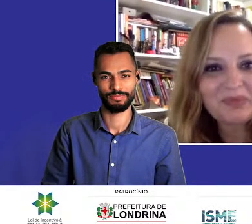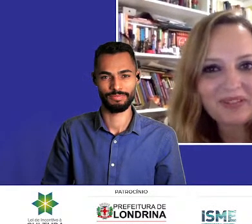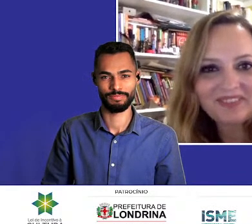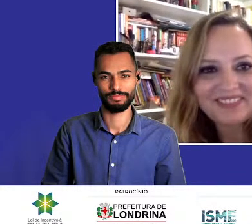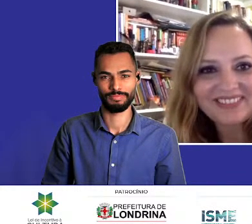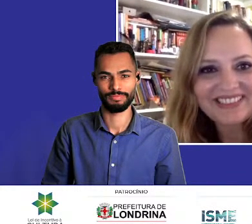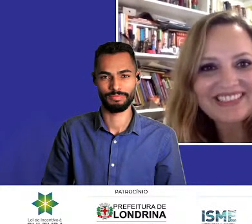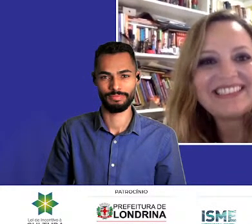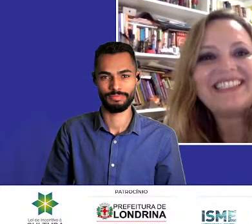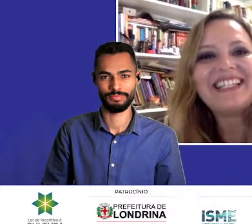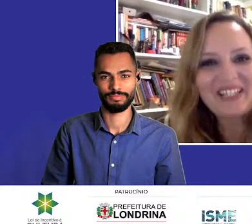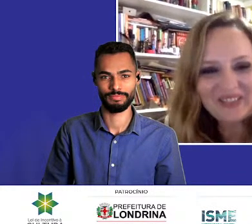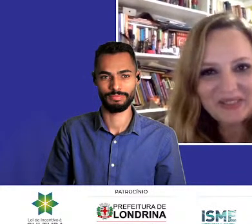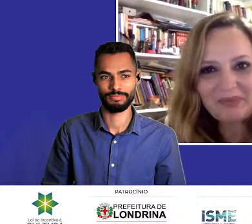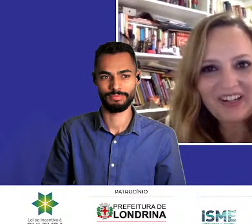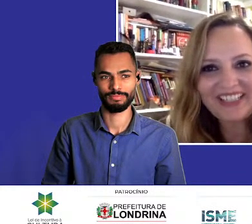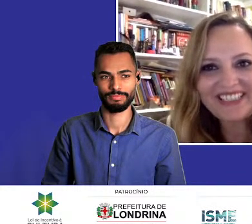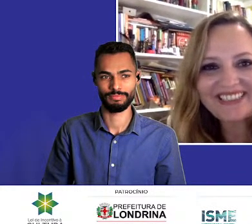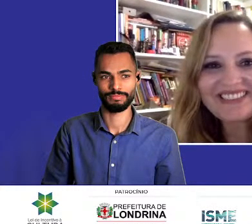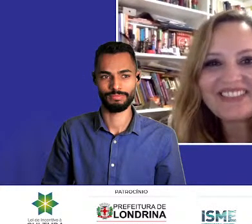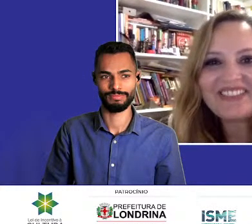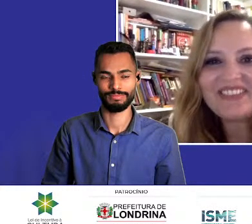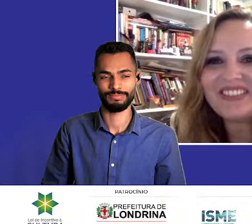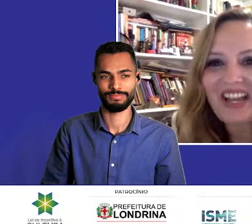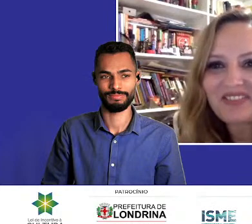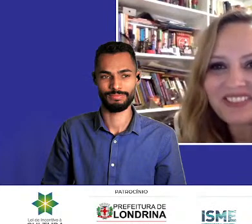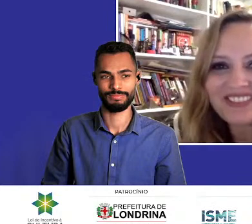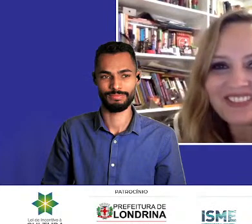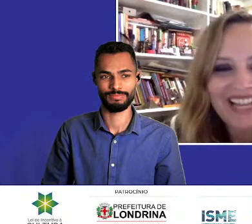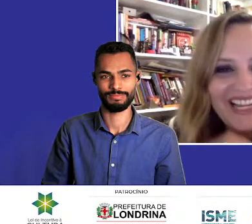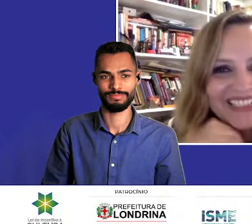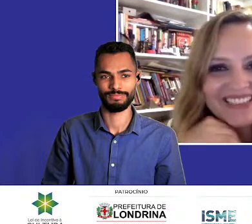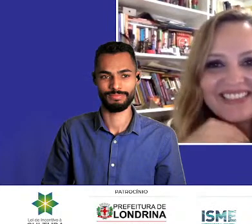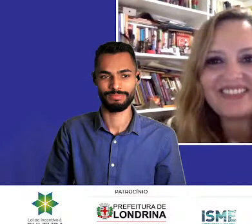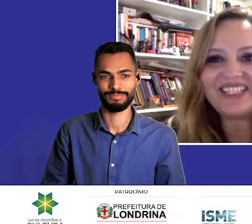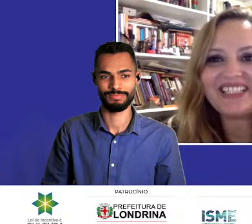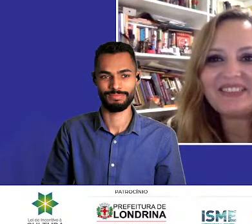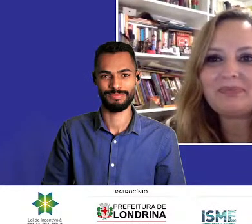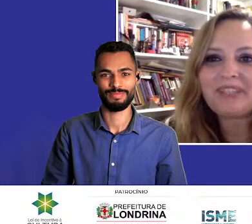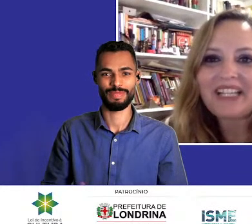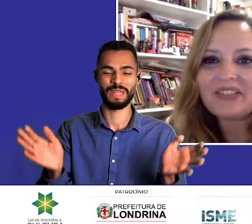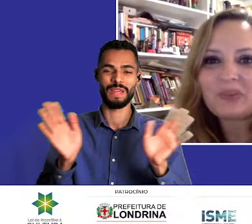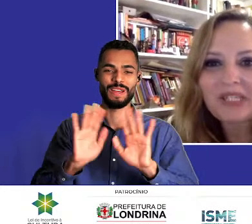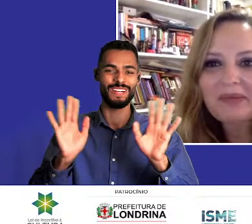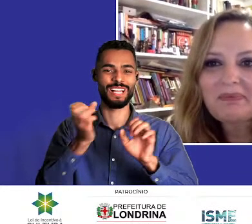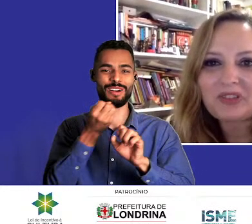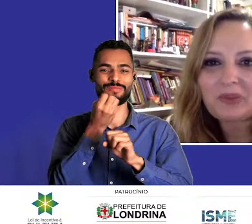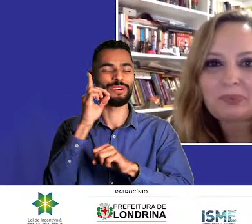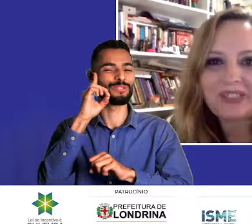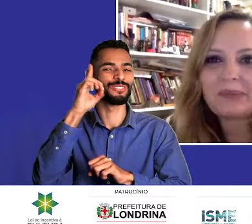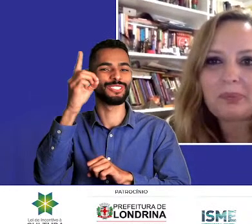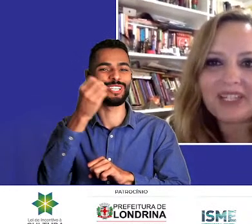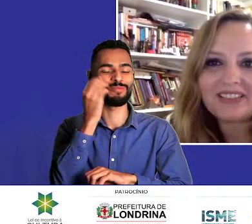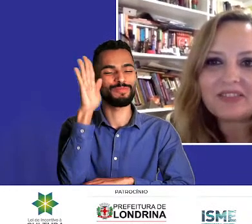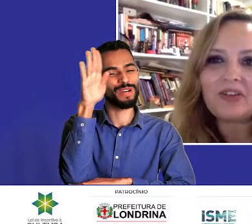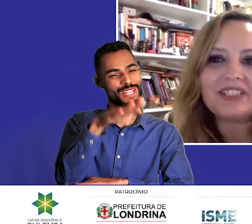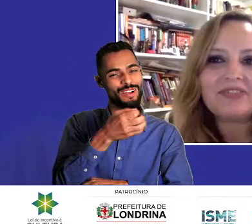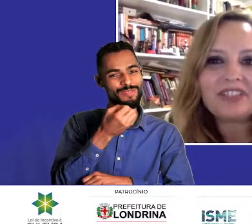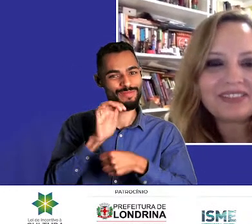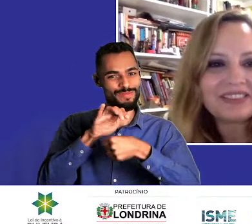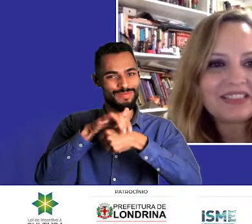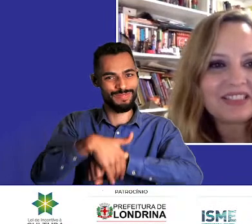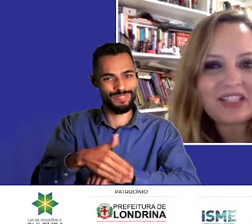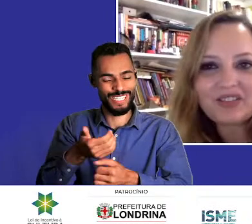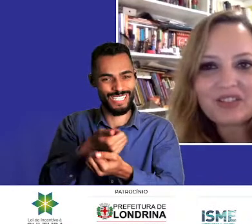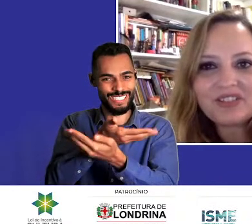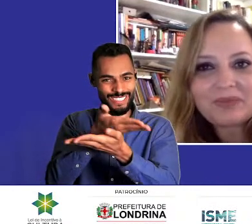Fala para Flávia começar. Good morning, good afternoon, good night. It's a great to me to participate for the